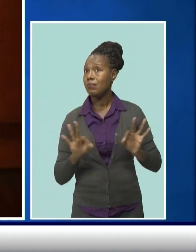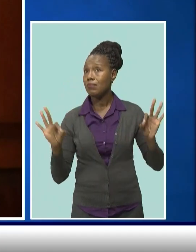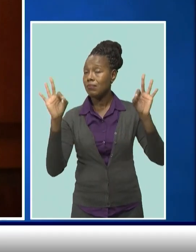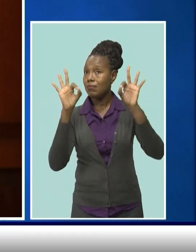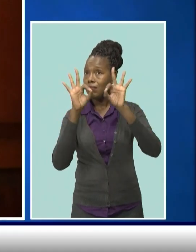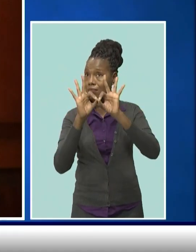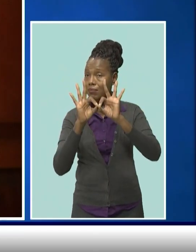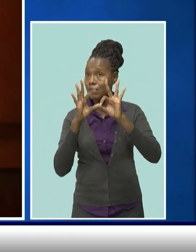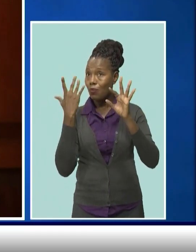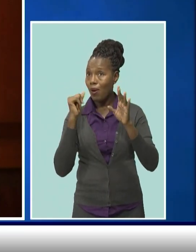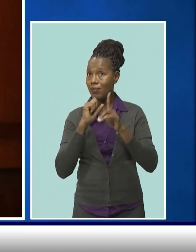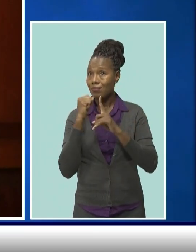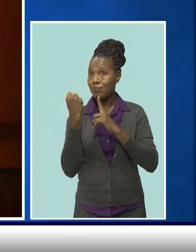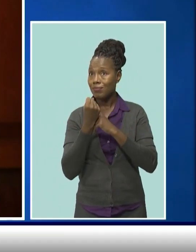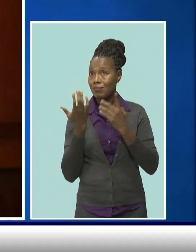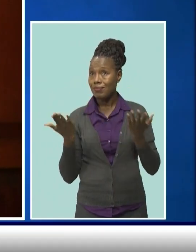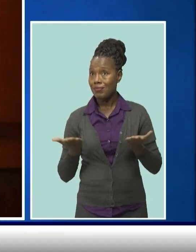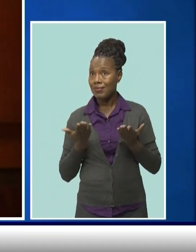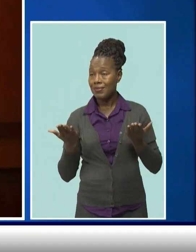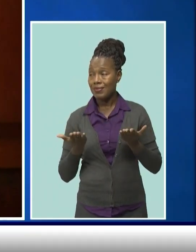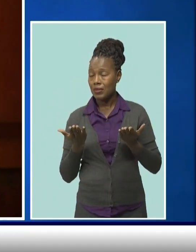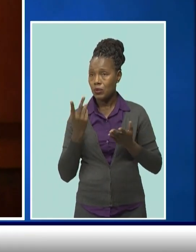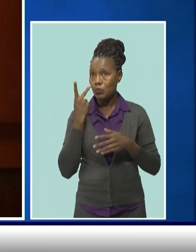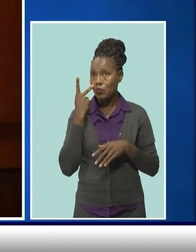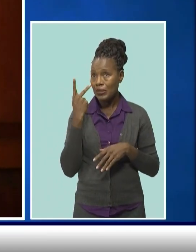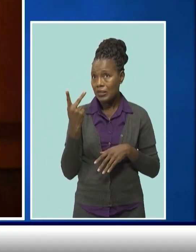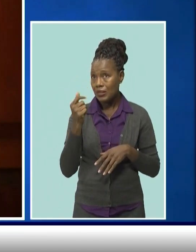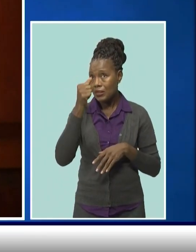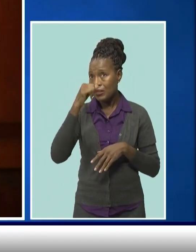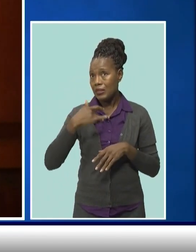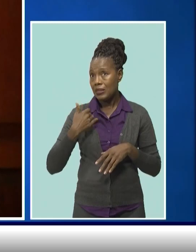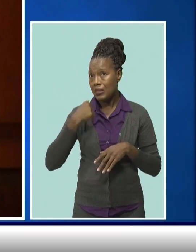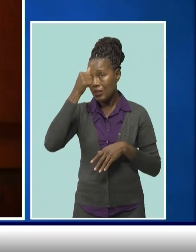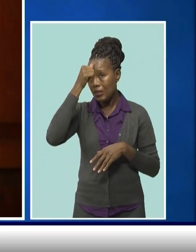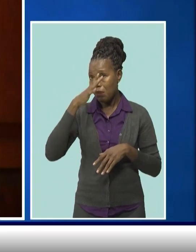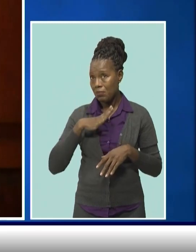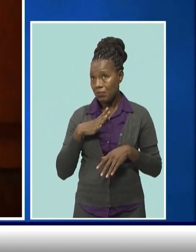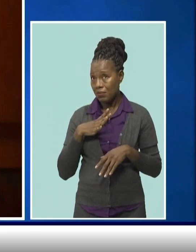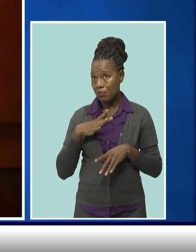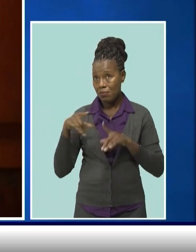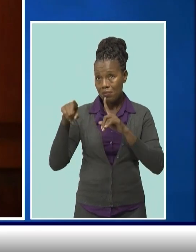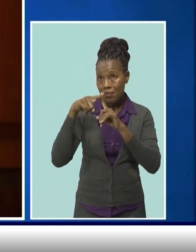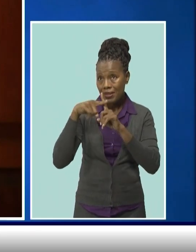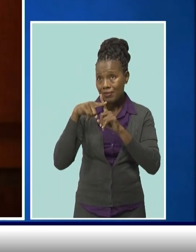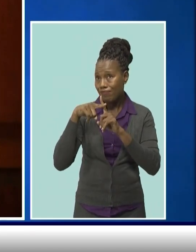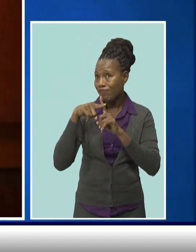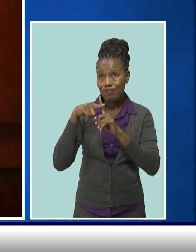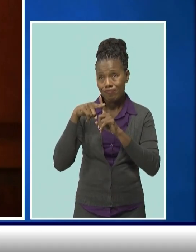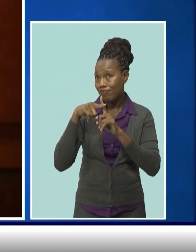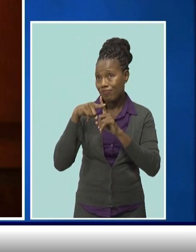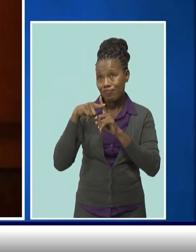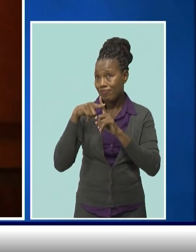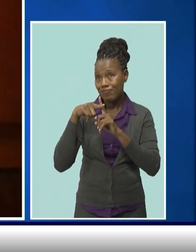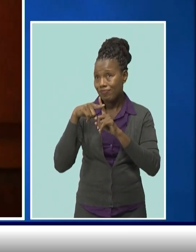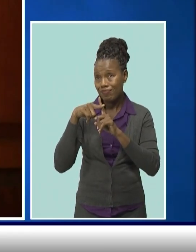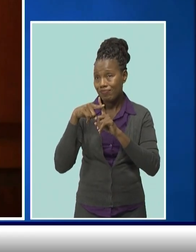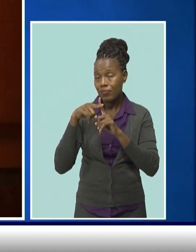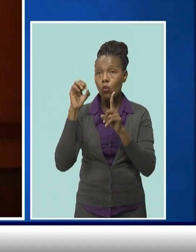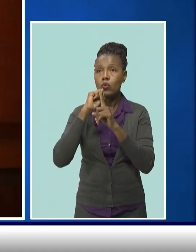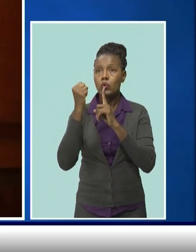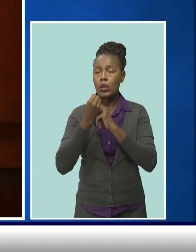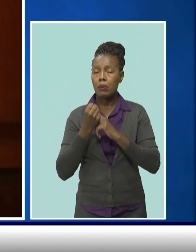this society where we see images of young men not in the positive, where our society continually